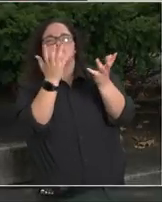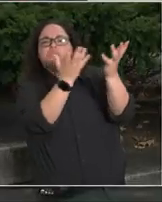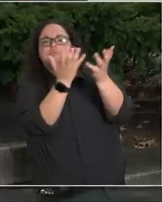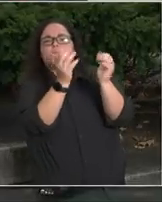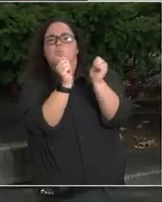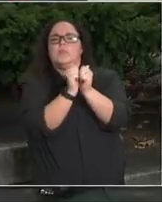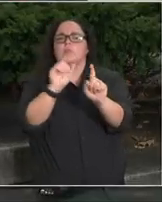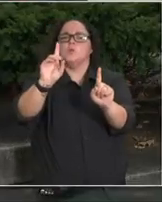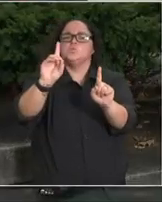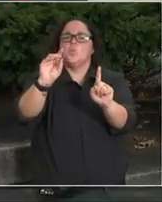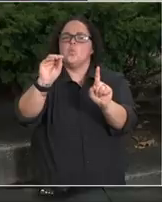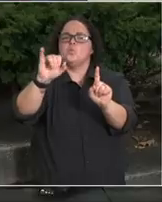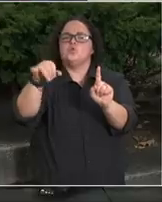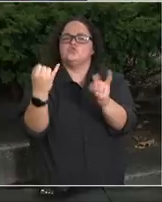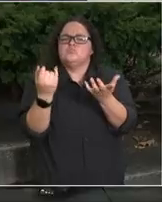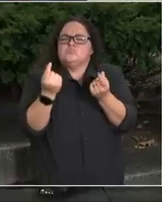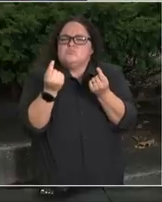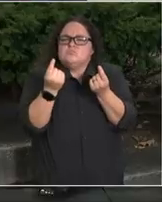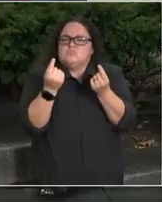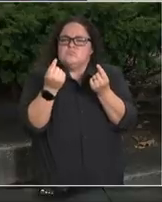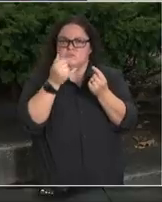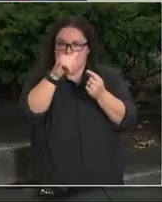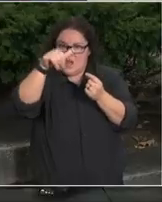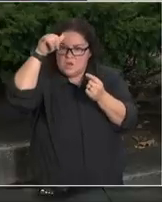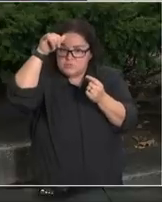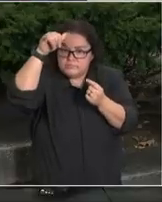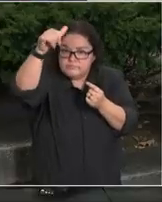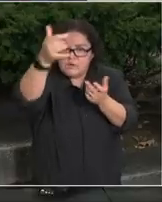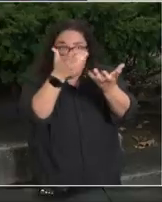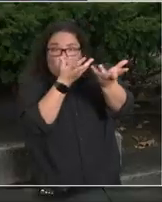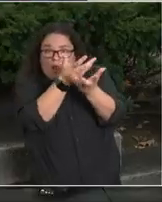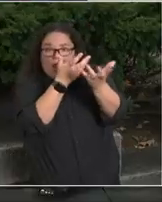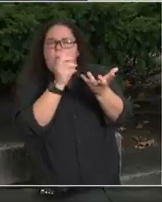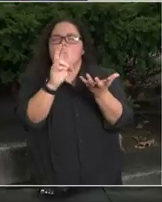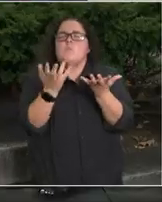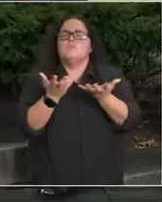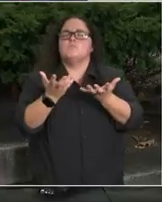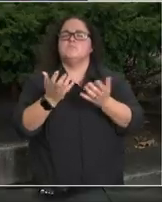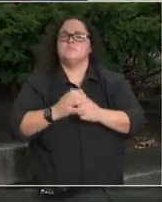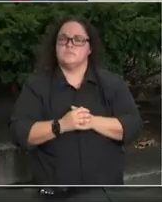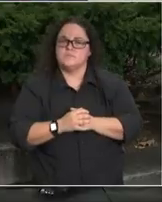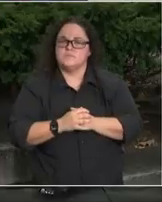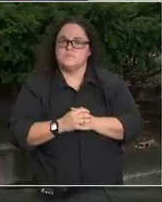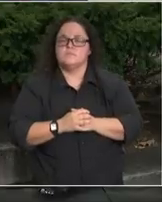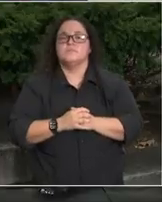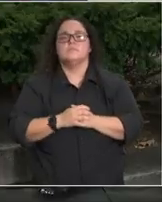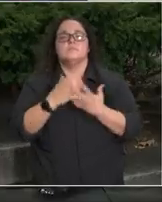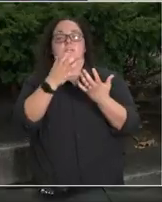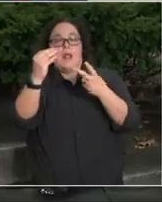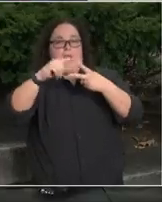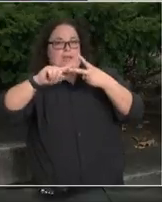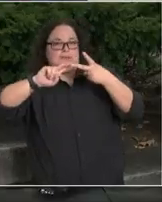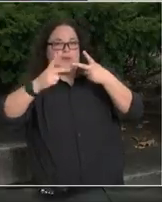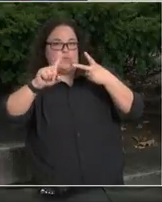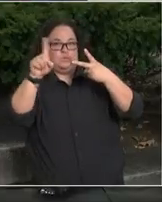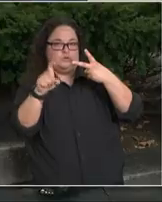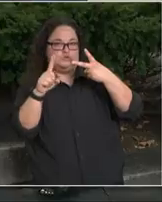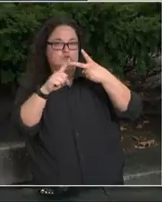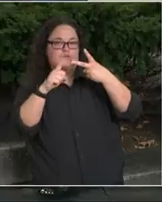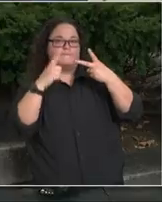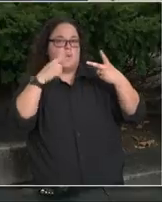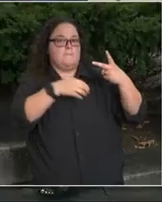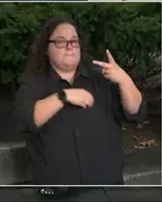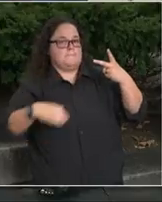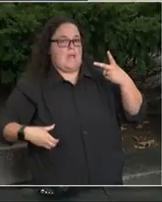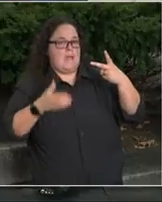prolonged negotiation. What was that? What were those conversations like? And then for the mayor, were you surprised to see the